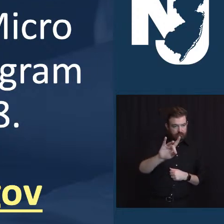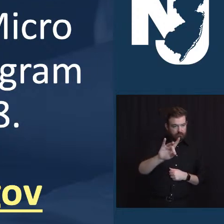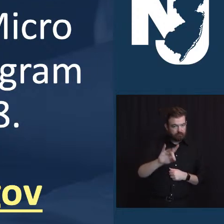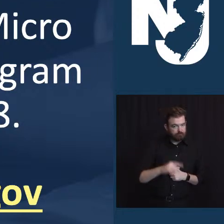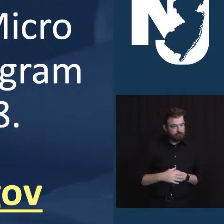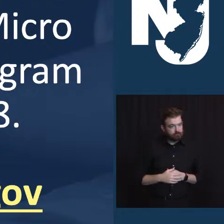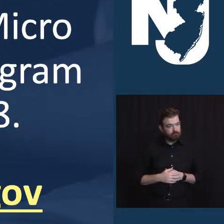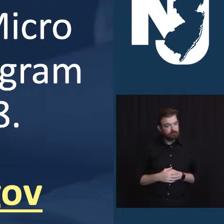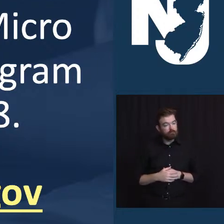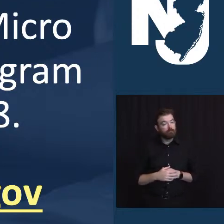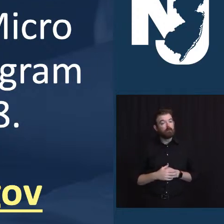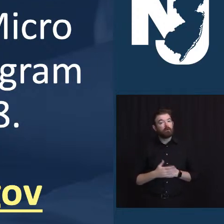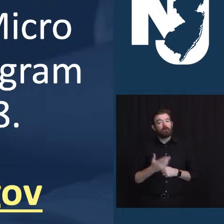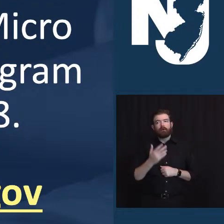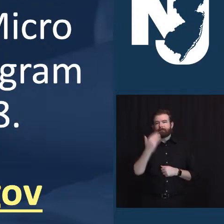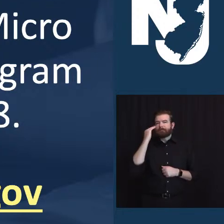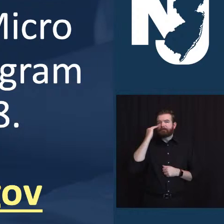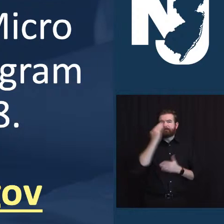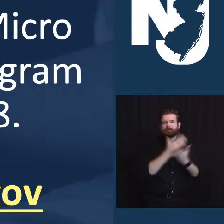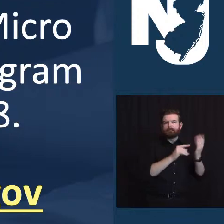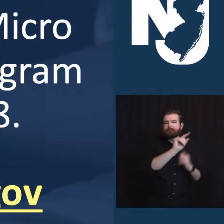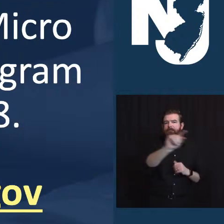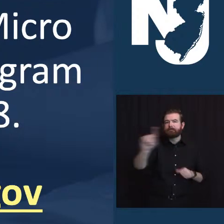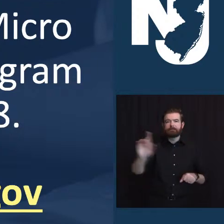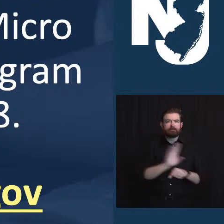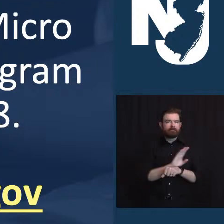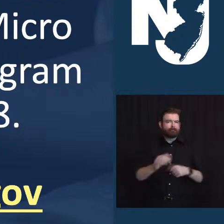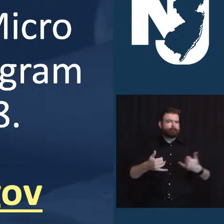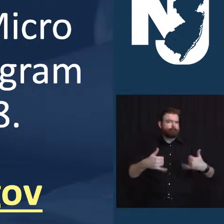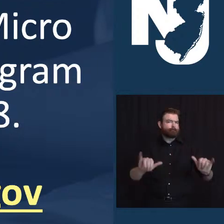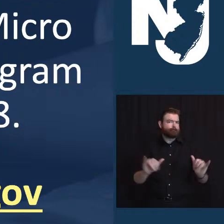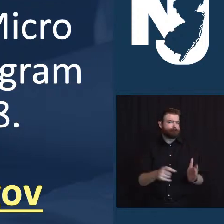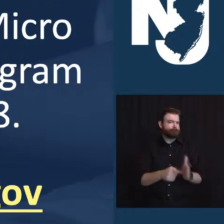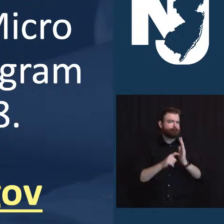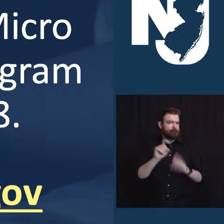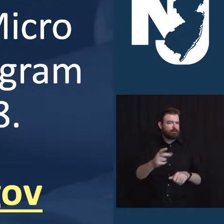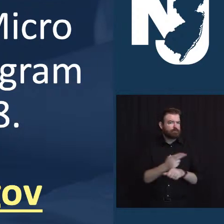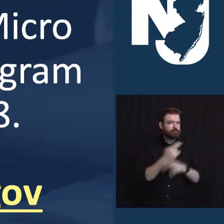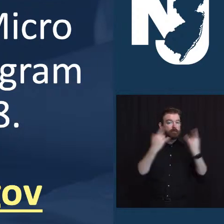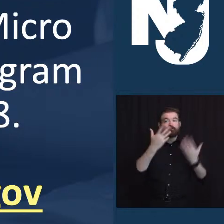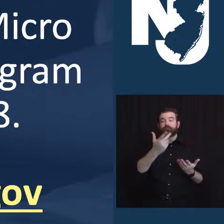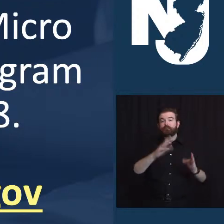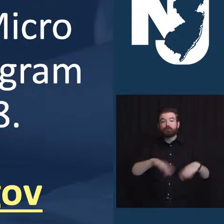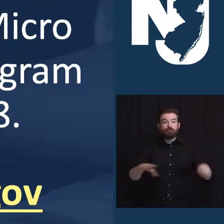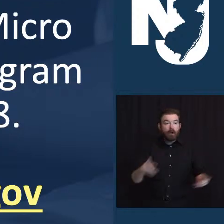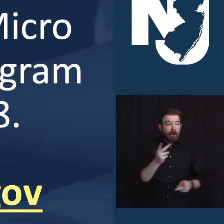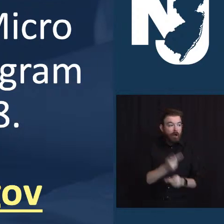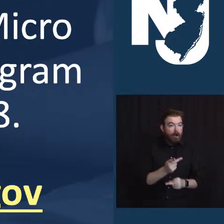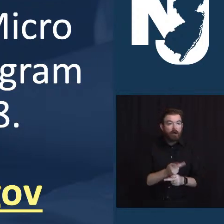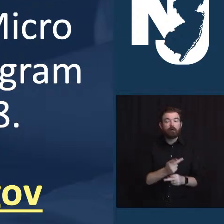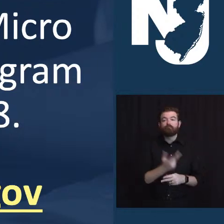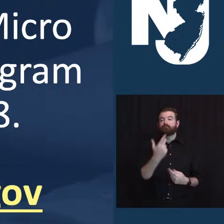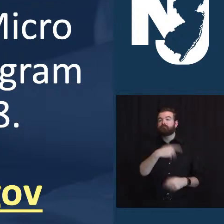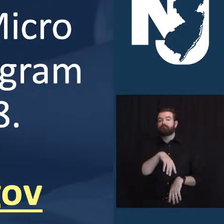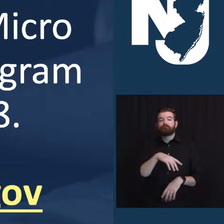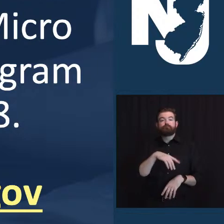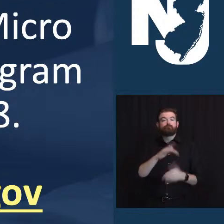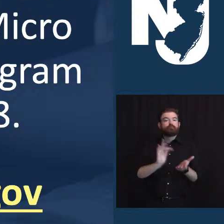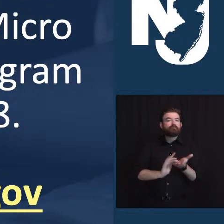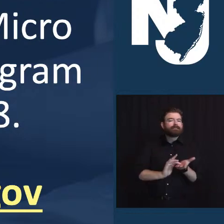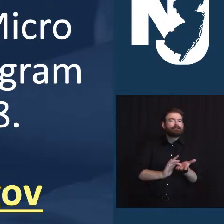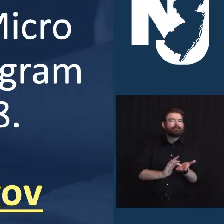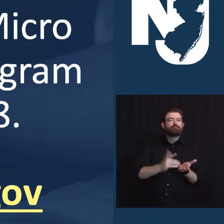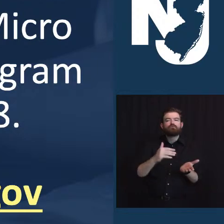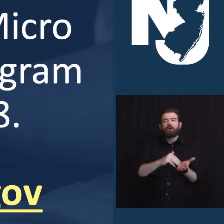to mask up will continue, such as in childcare, medical offices, and warehouse and manufacturing. So